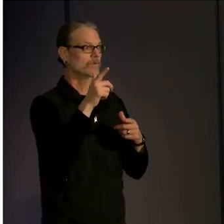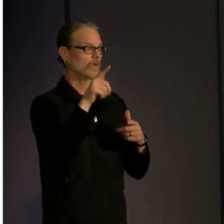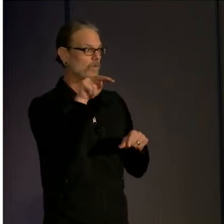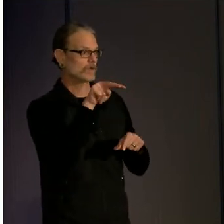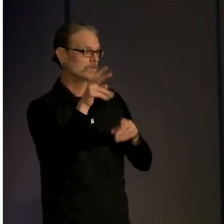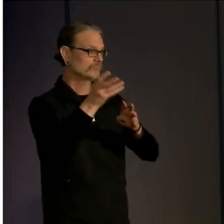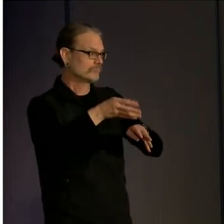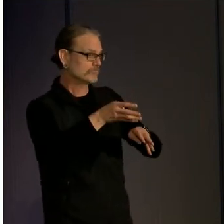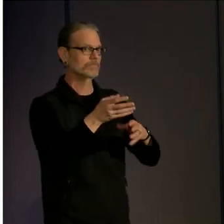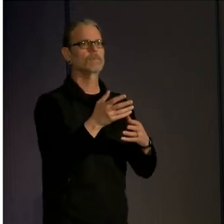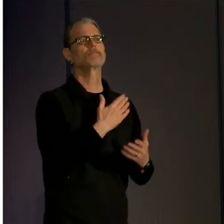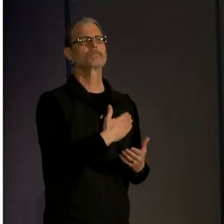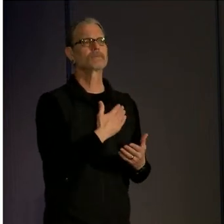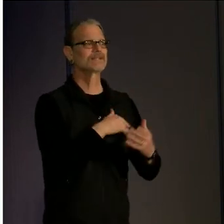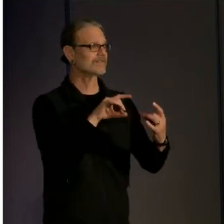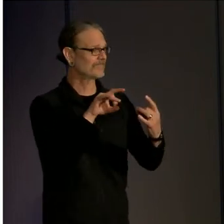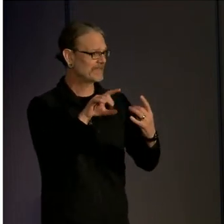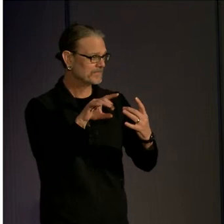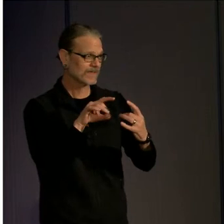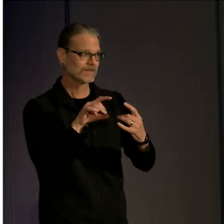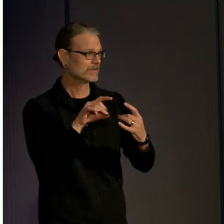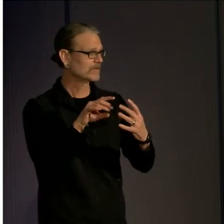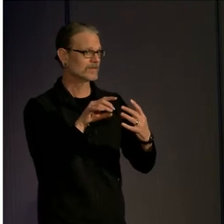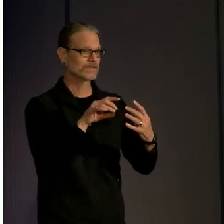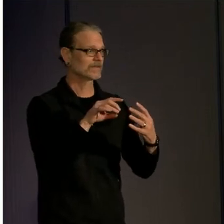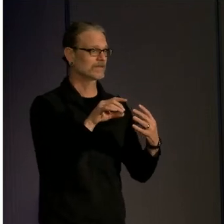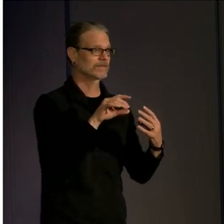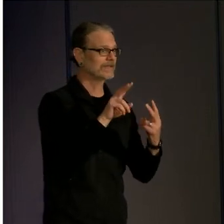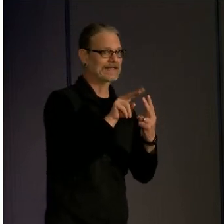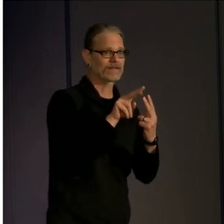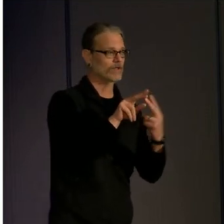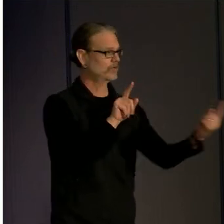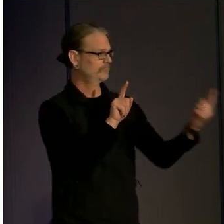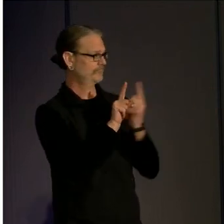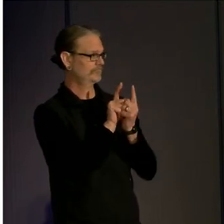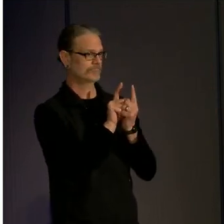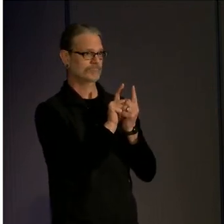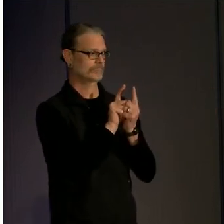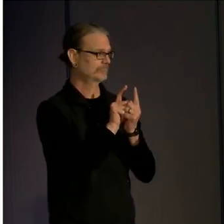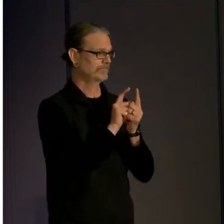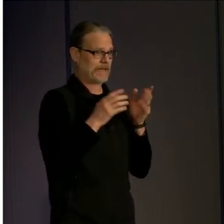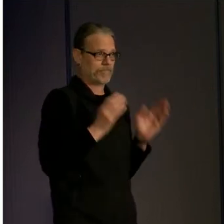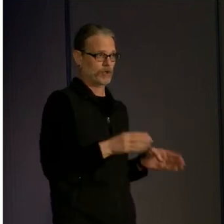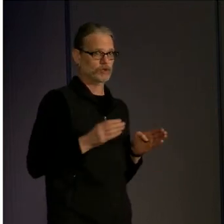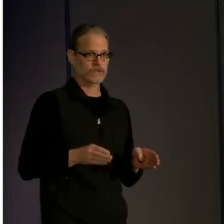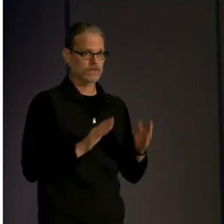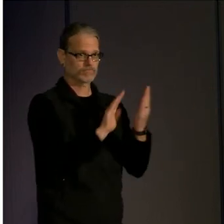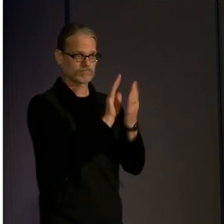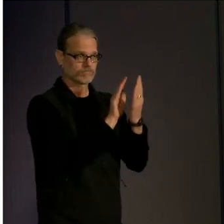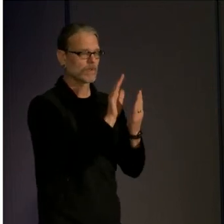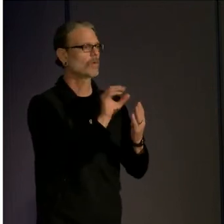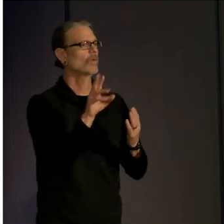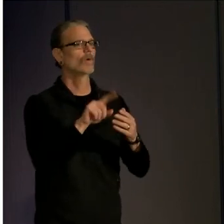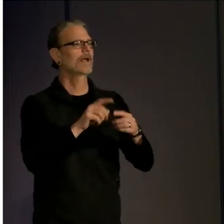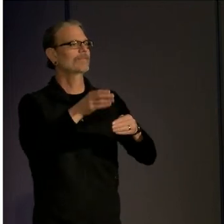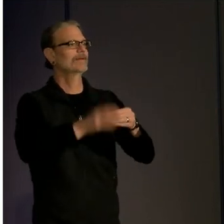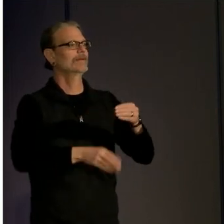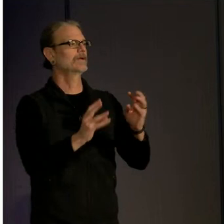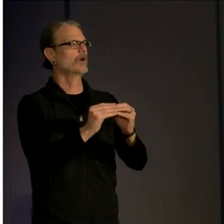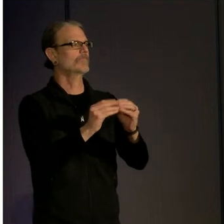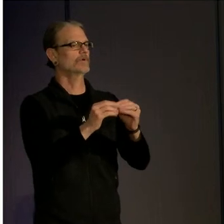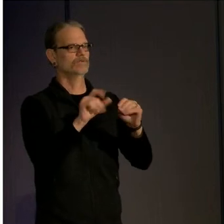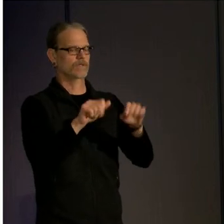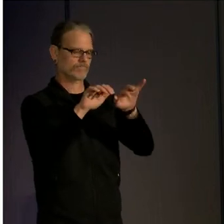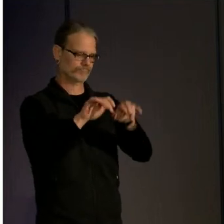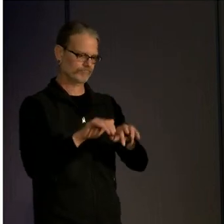provide feedback, whether it's to us in person, if you catch us in the hallways, or at the end of the conference,